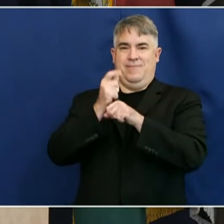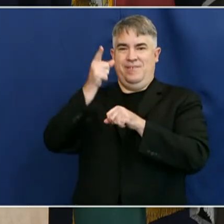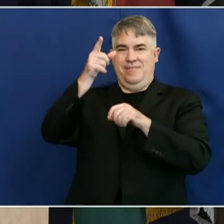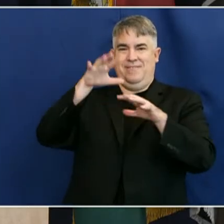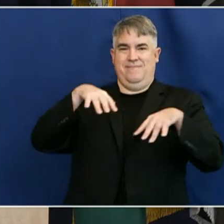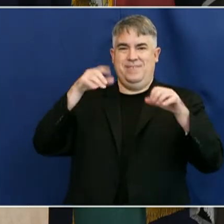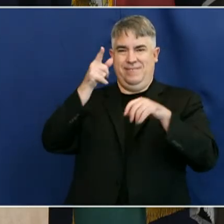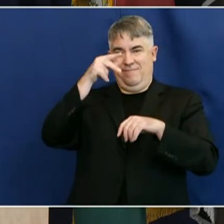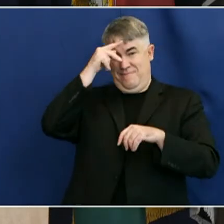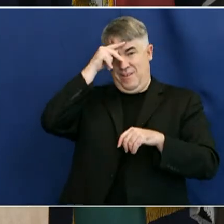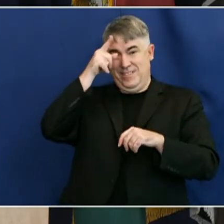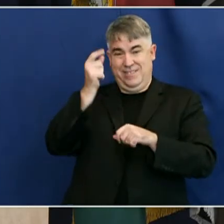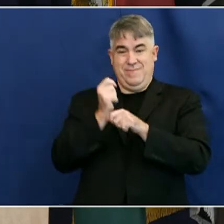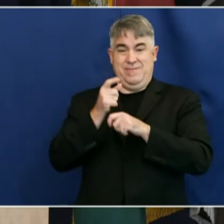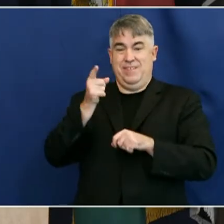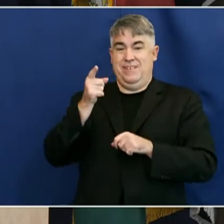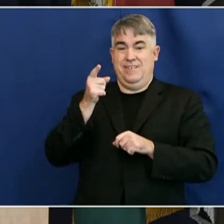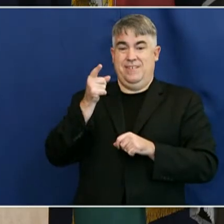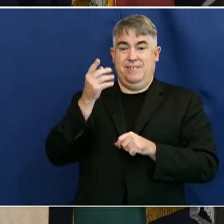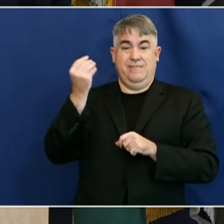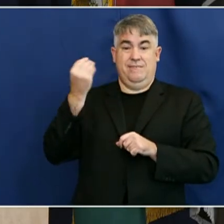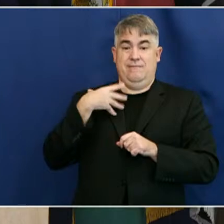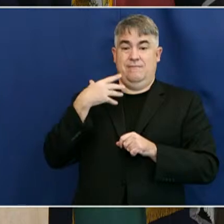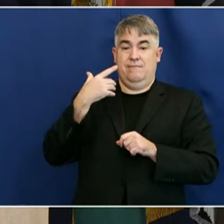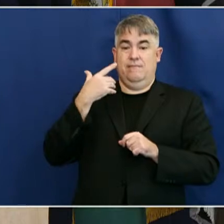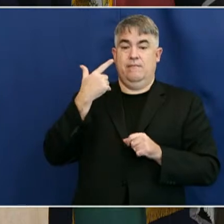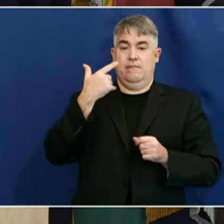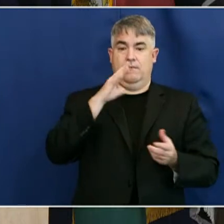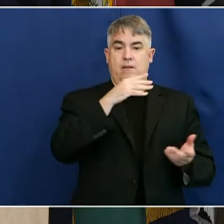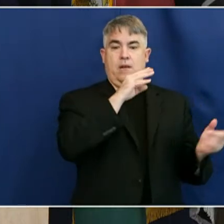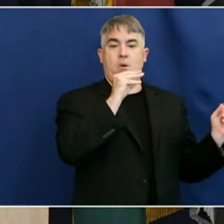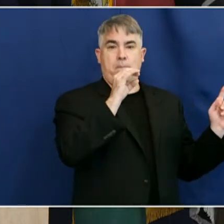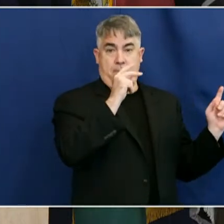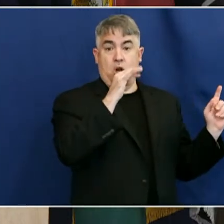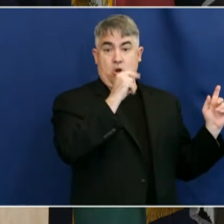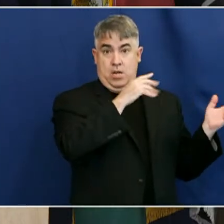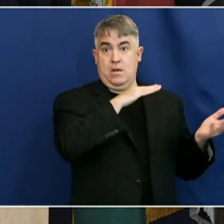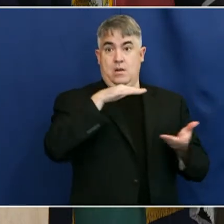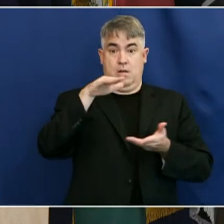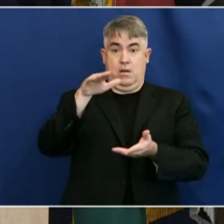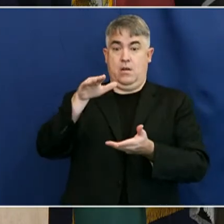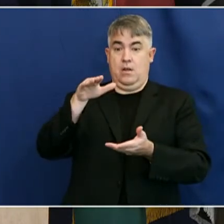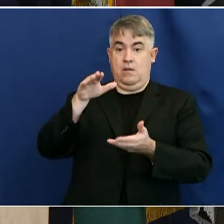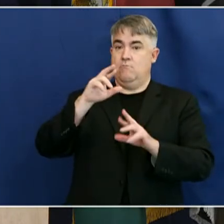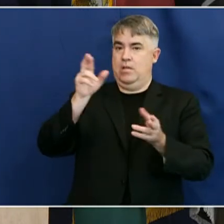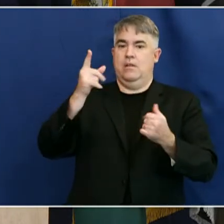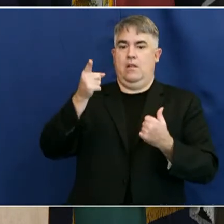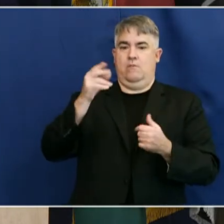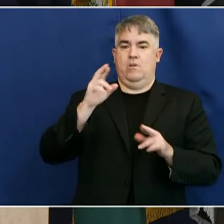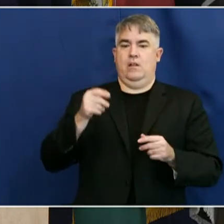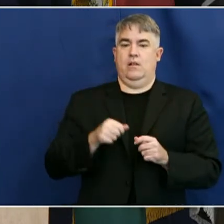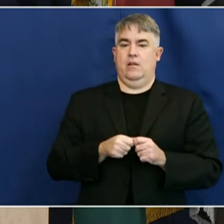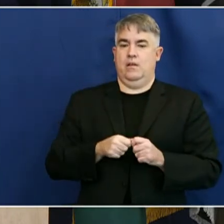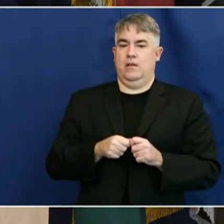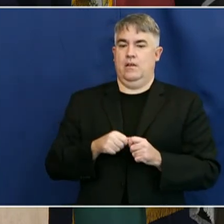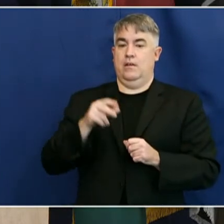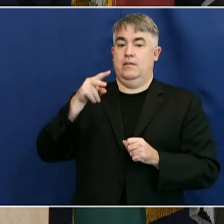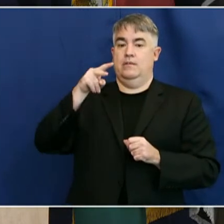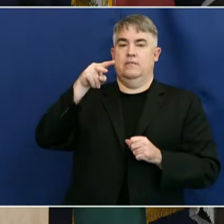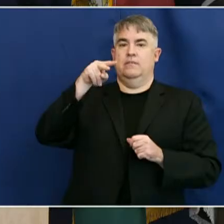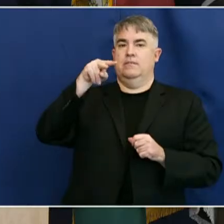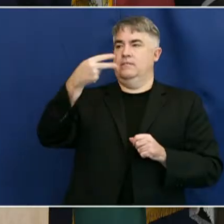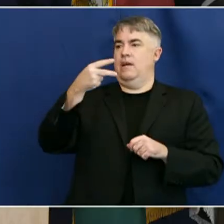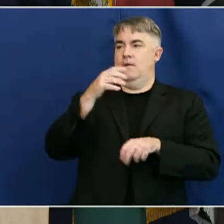they've secured enough Moderna to honor and schedule all the second dose appointments. So hopefully this will get resolved, but we know it's been